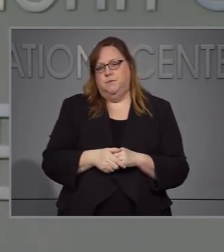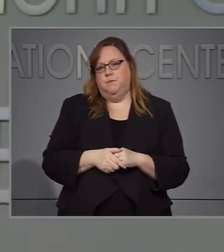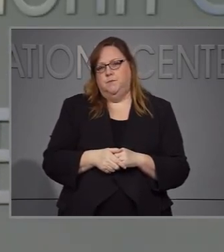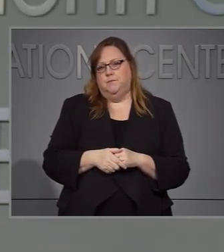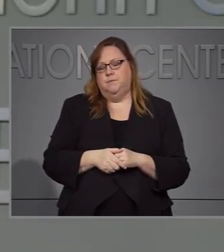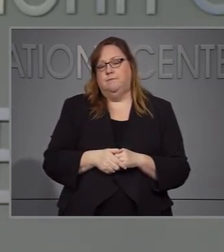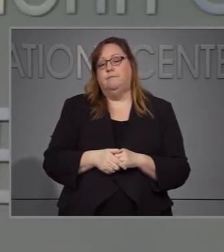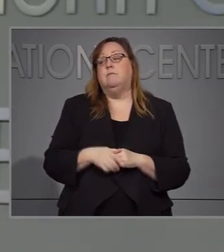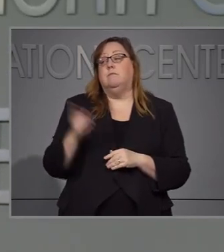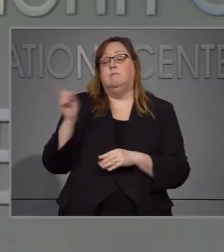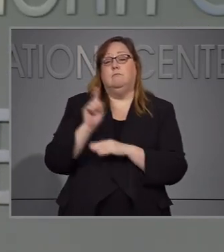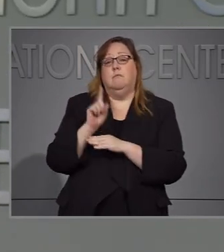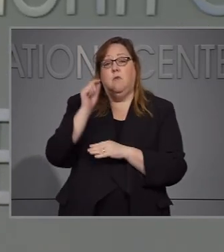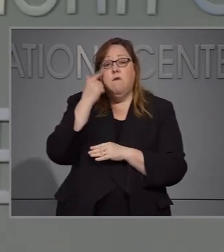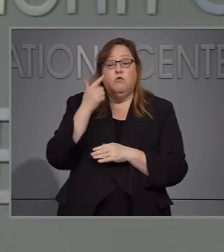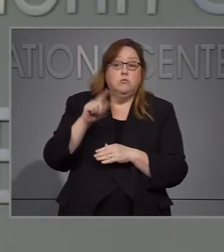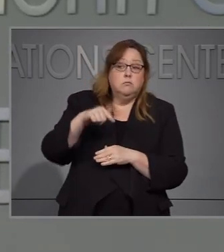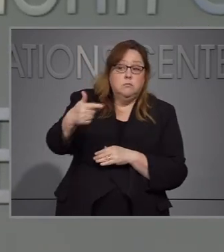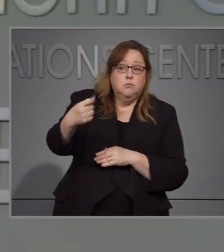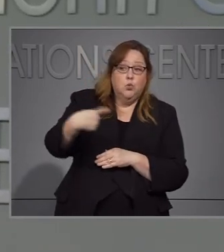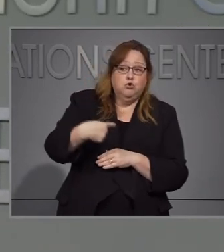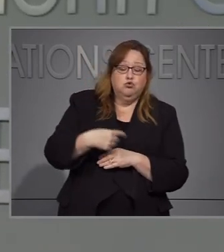Thank you. Next question, please.